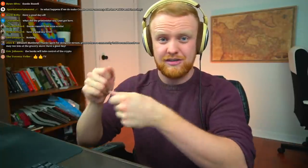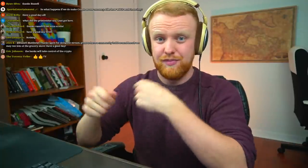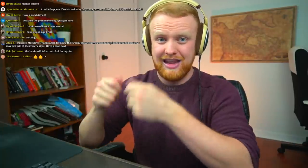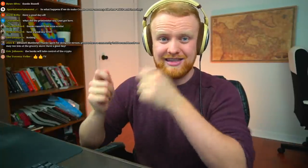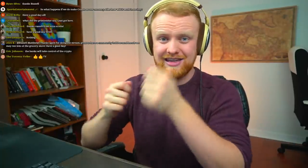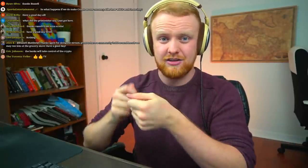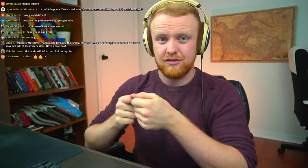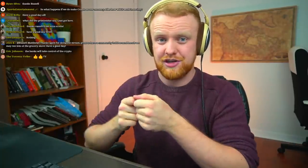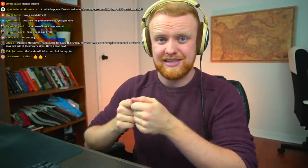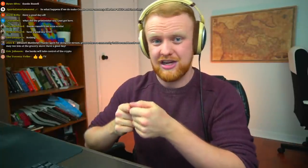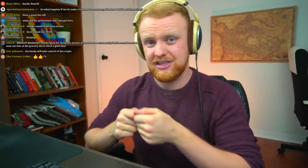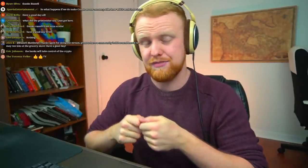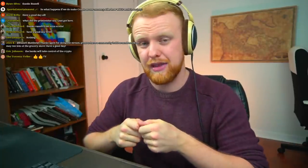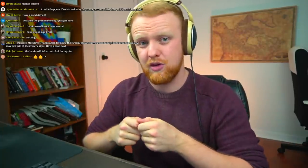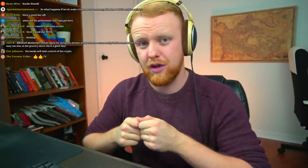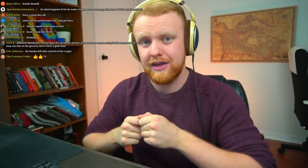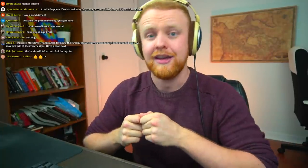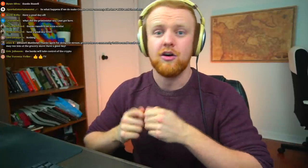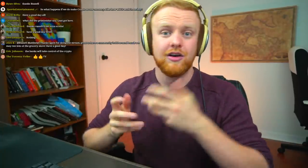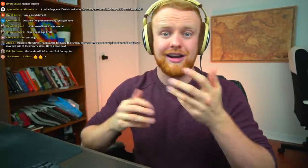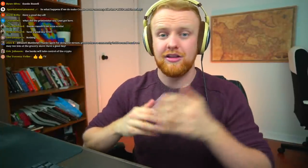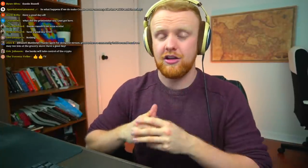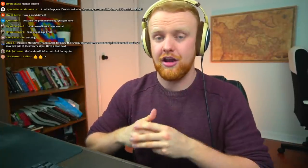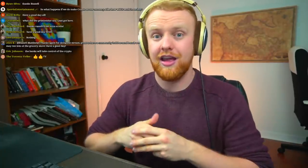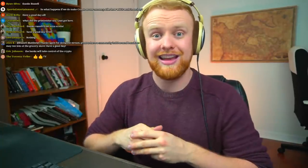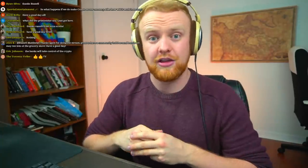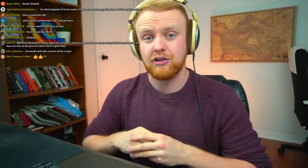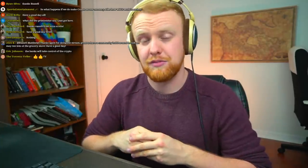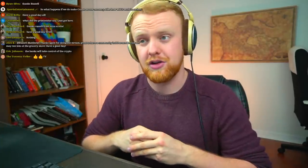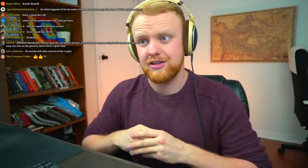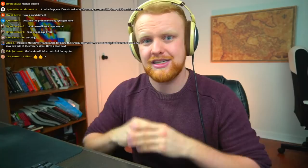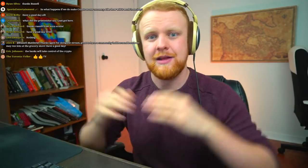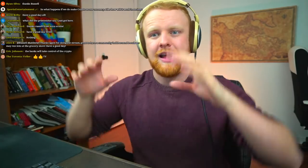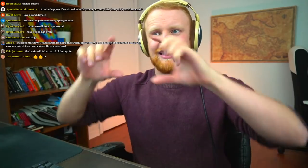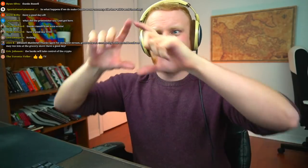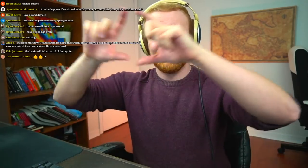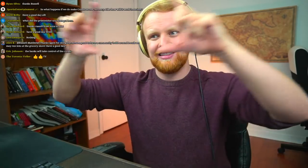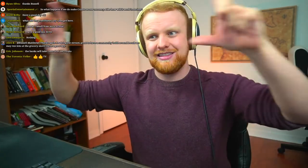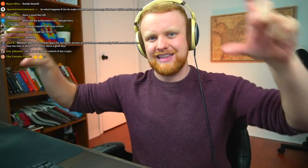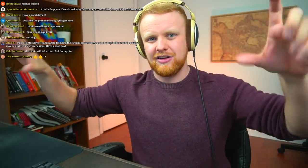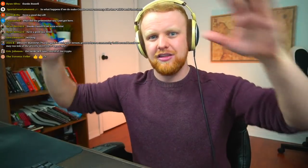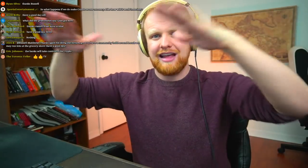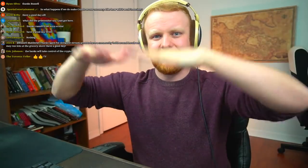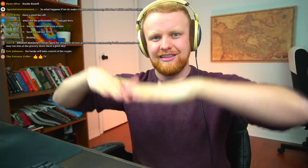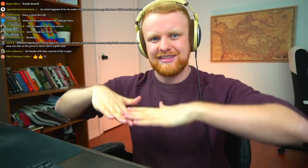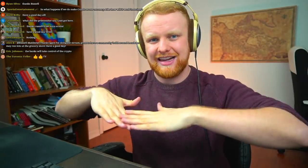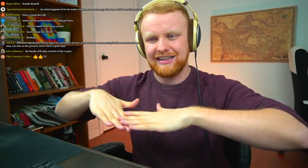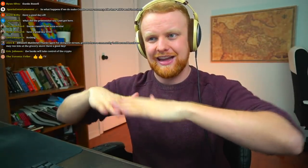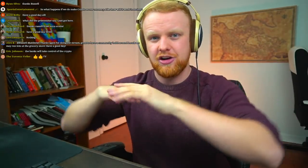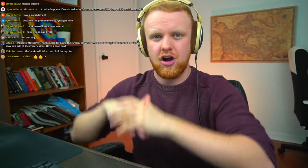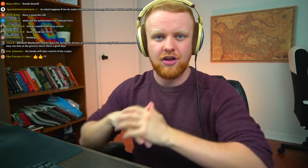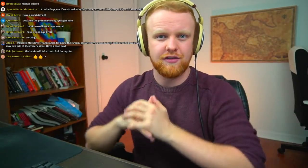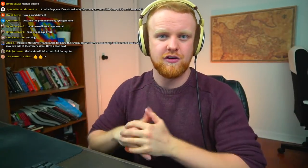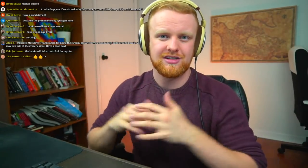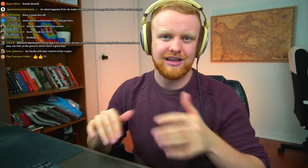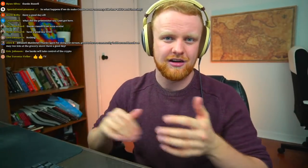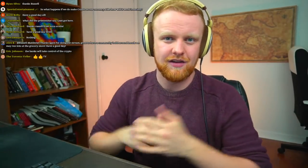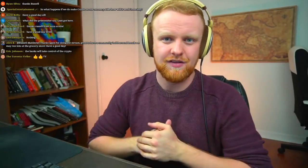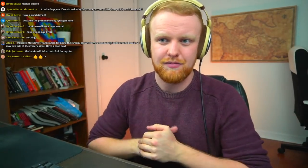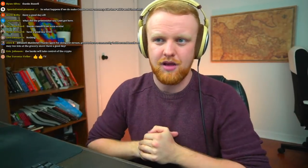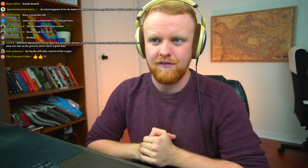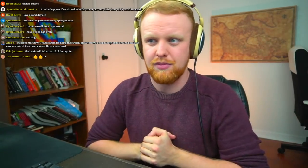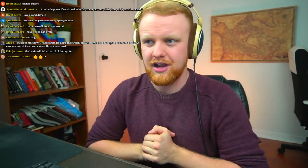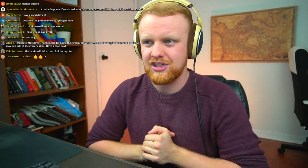can actually pay and settle transactions in Bitcoin or in any other cryptocurrency, and then settle that second layer on the first